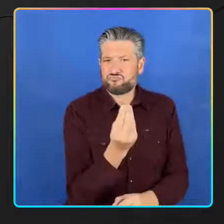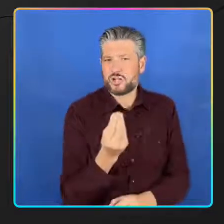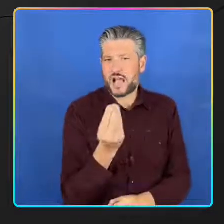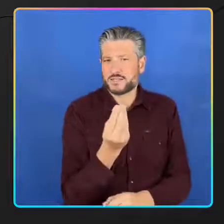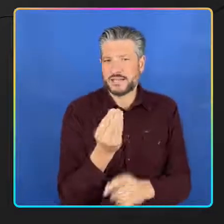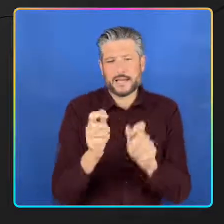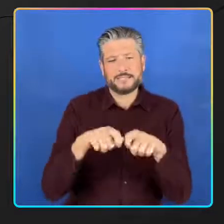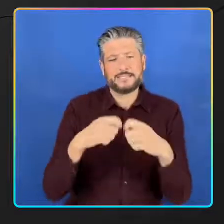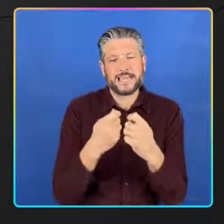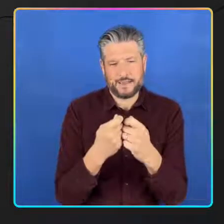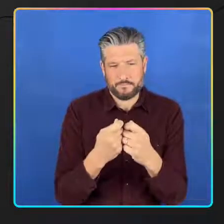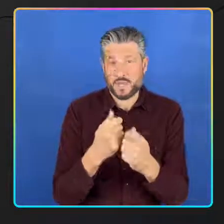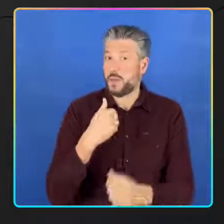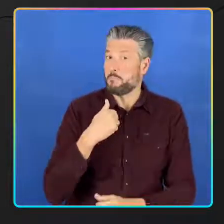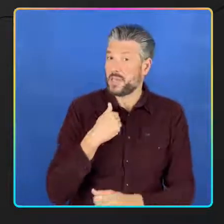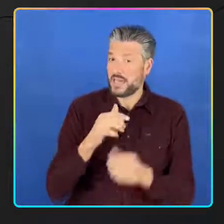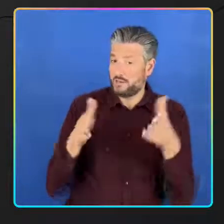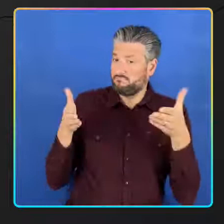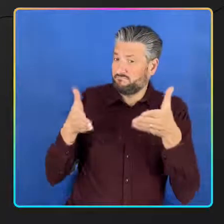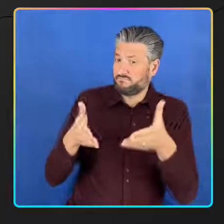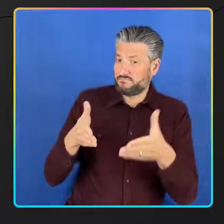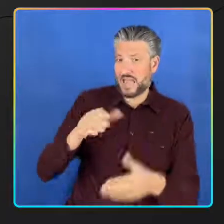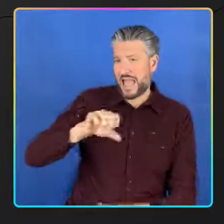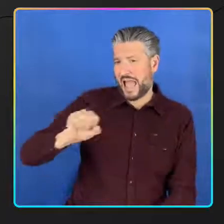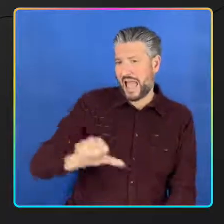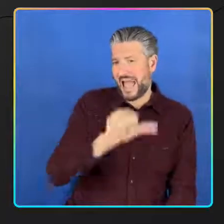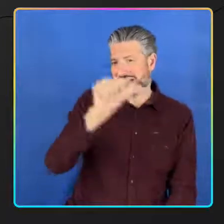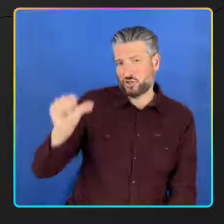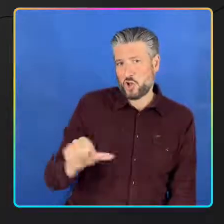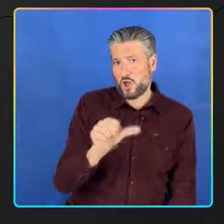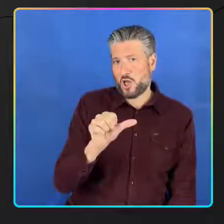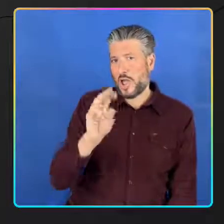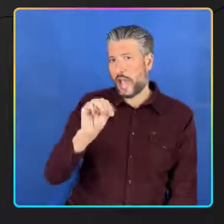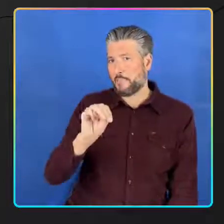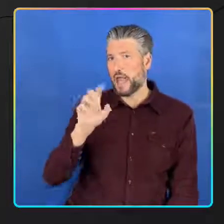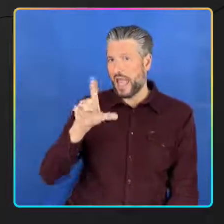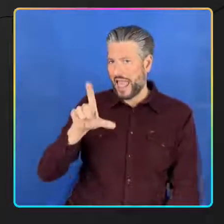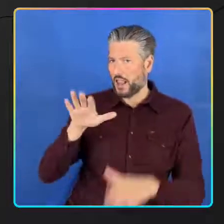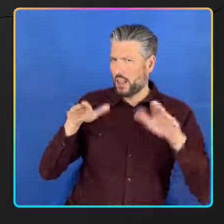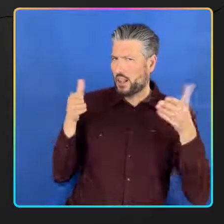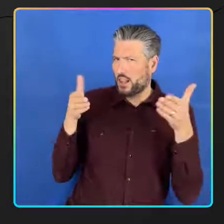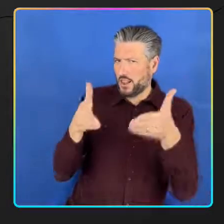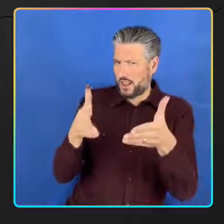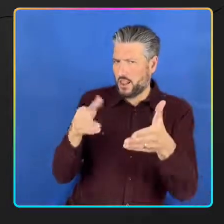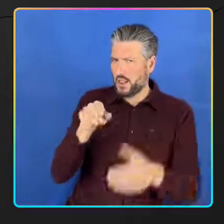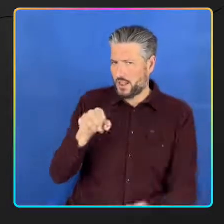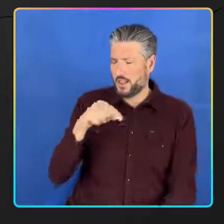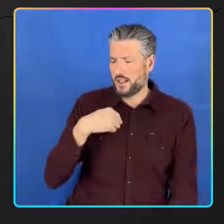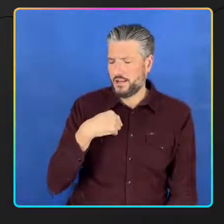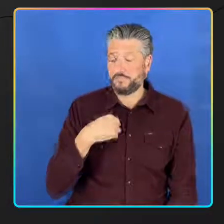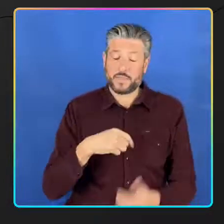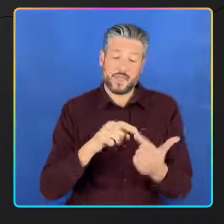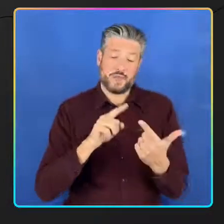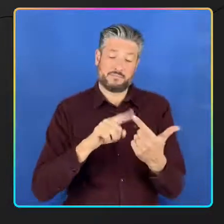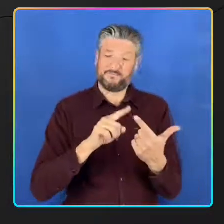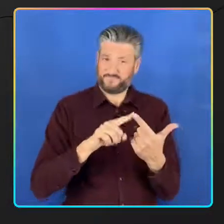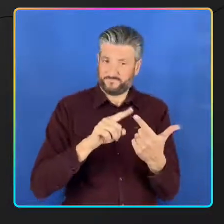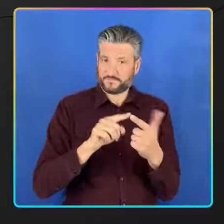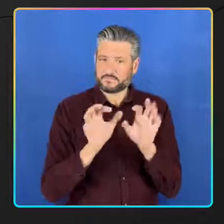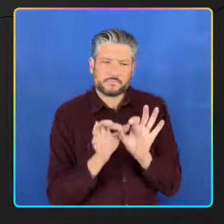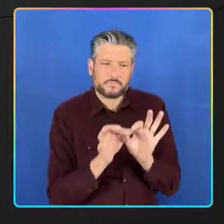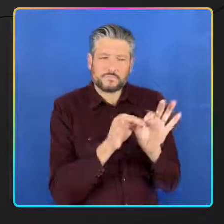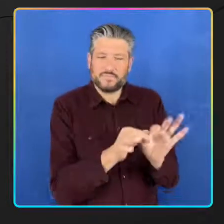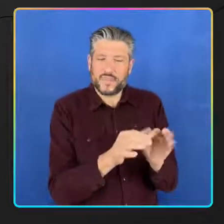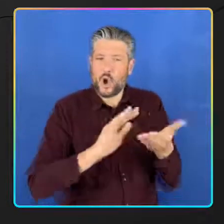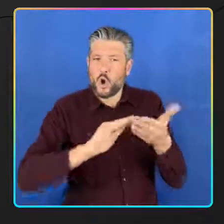the Azure ML product team. So that's my focus. On another pillar is we connect with the community.